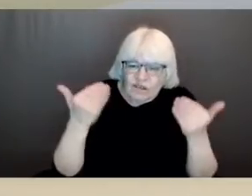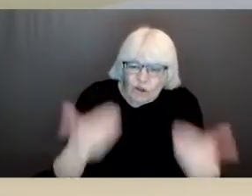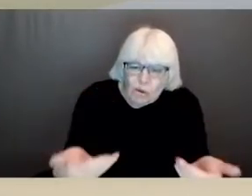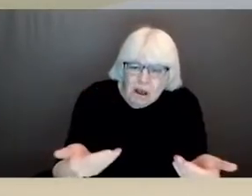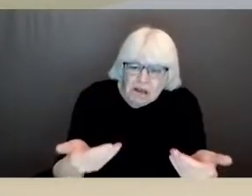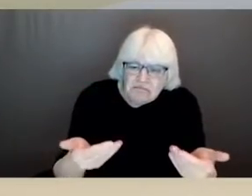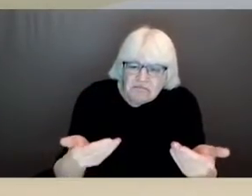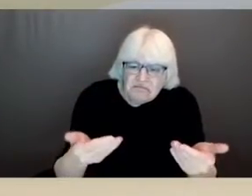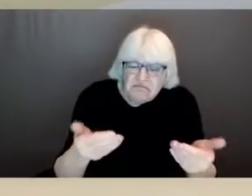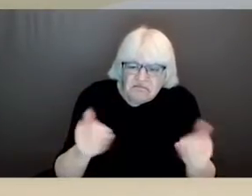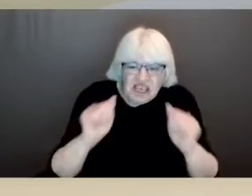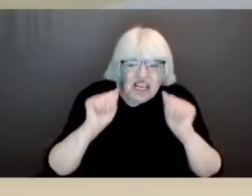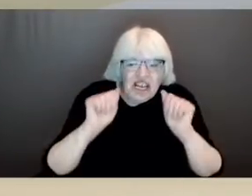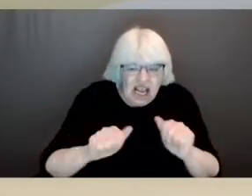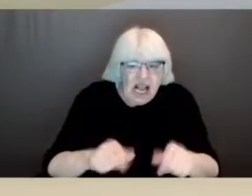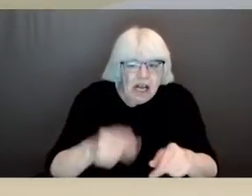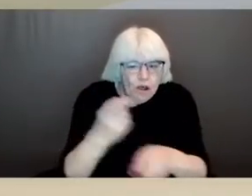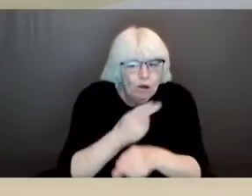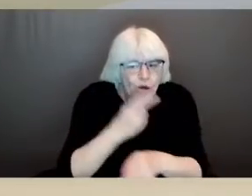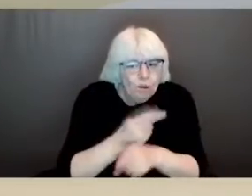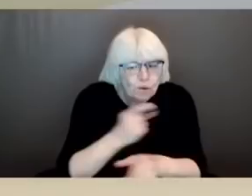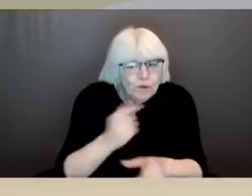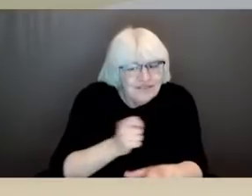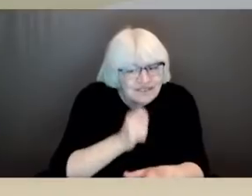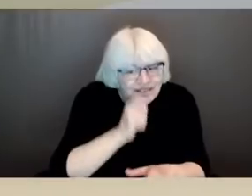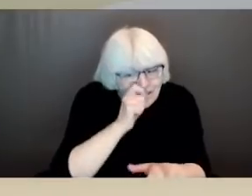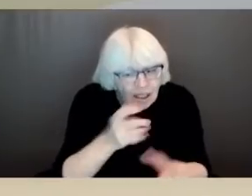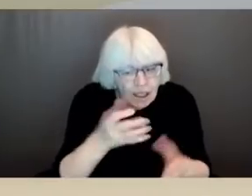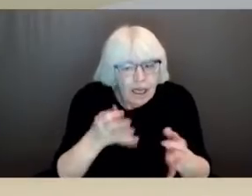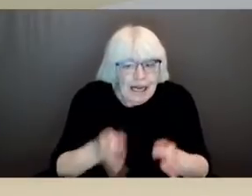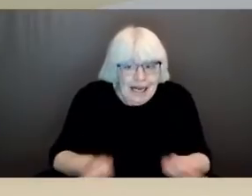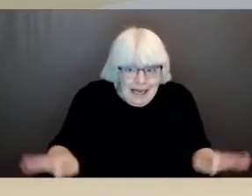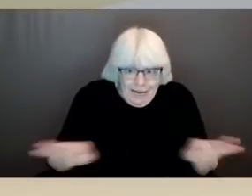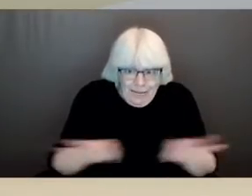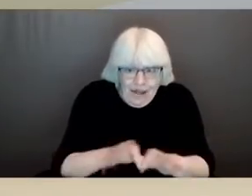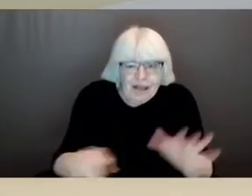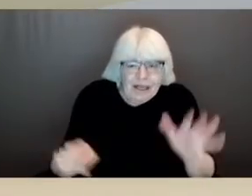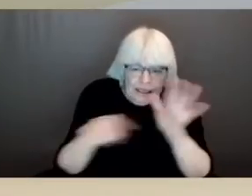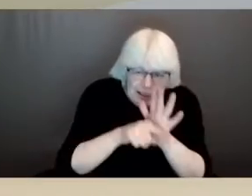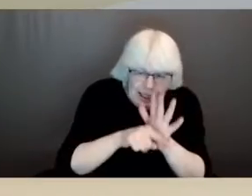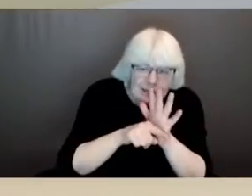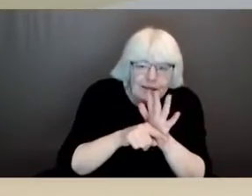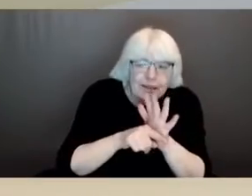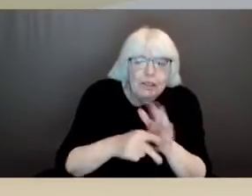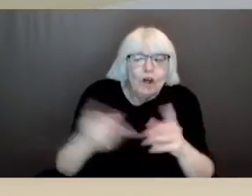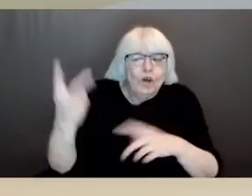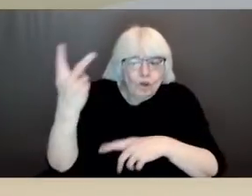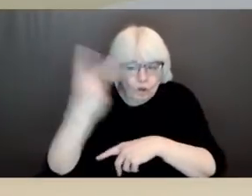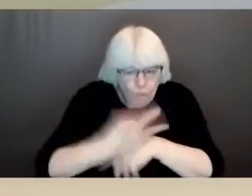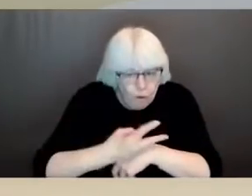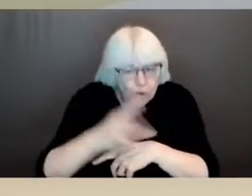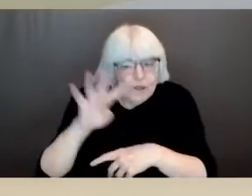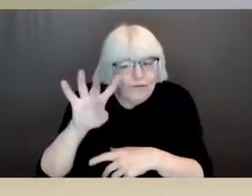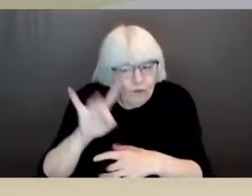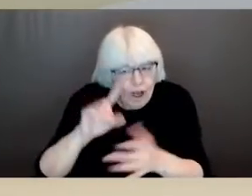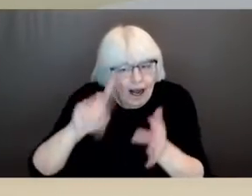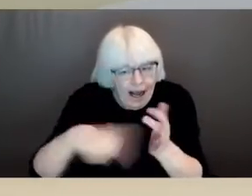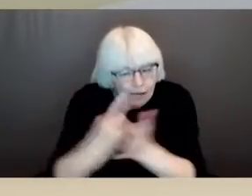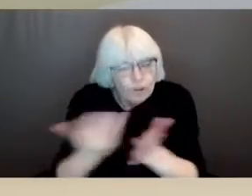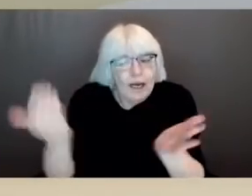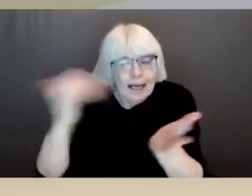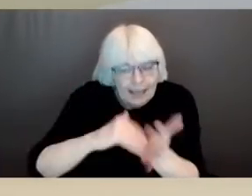use it, but then have to repeat it again in 48 hours, even if that test is negative. The best test, if